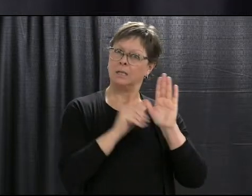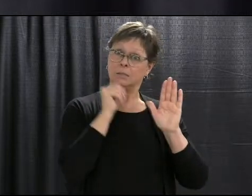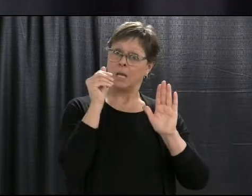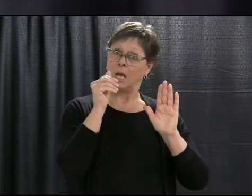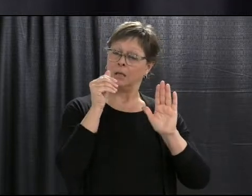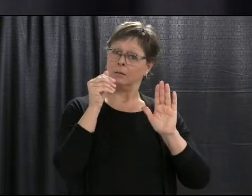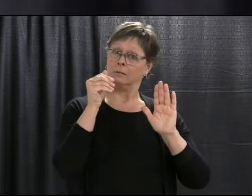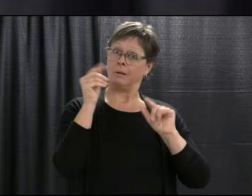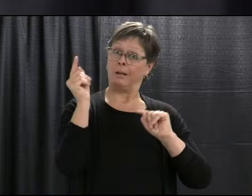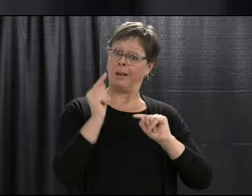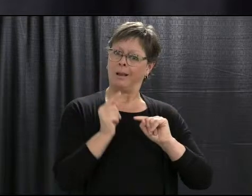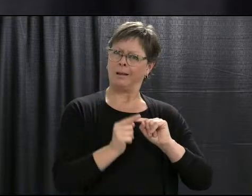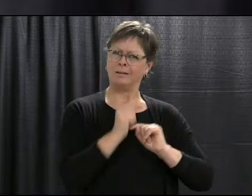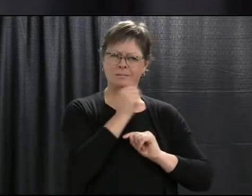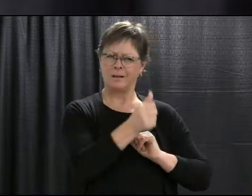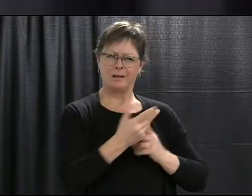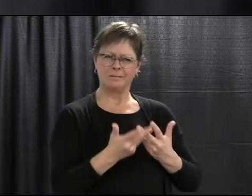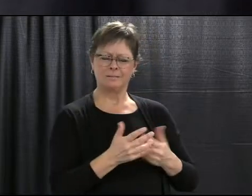So Mark, and